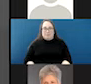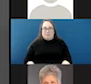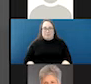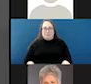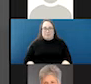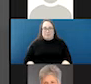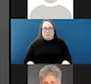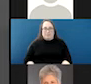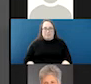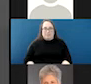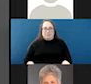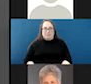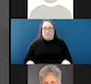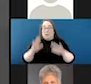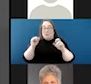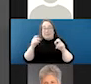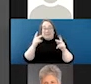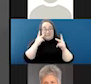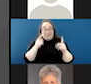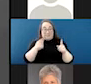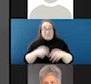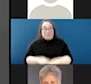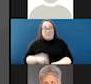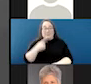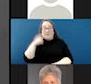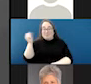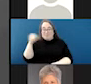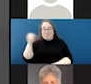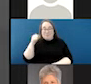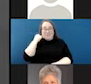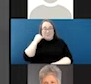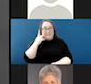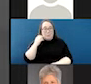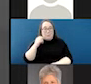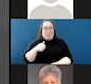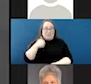conversation, okay? Hopefully everybody can see that screen. Somebody say yes or yeah, or give me a thumbs up.